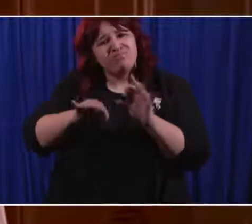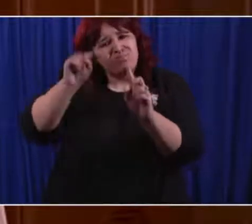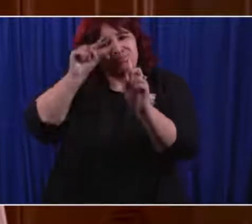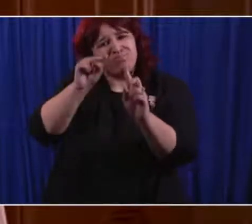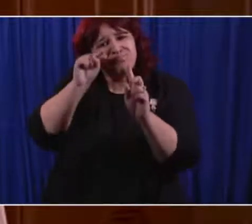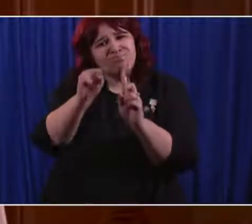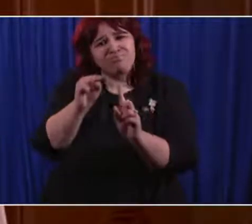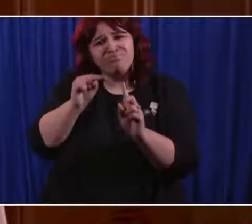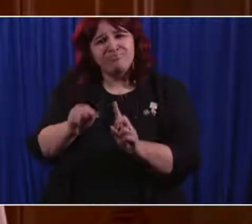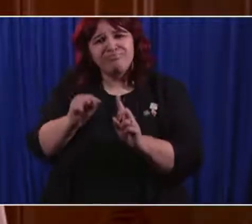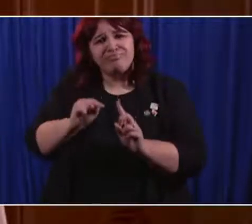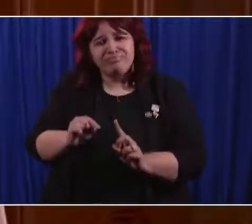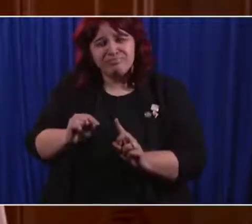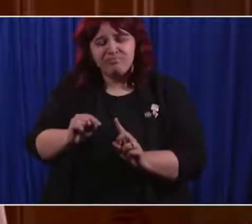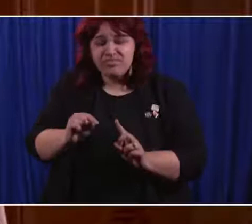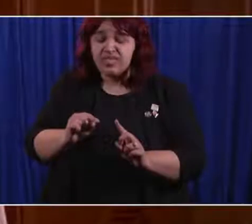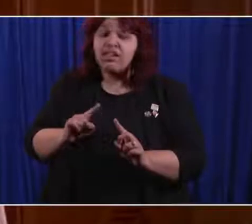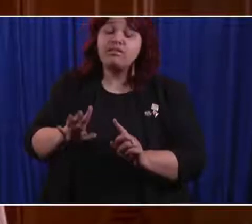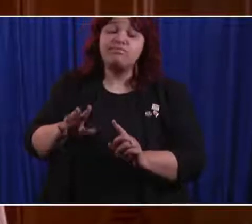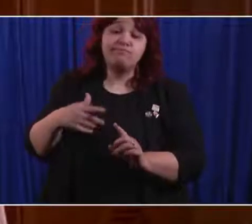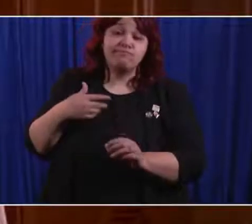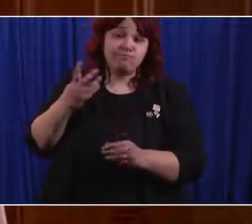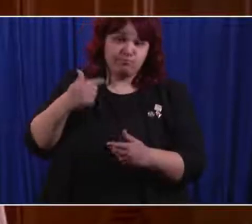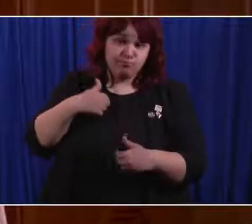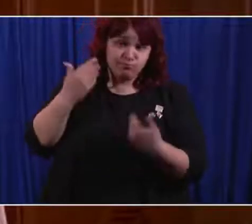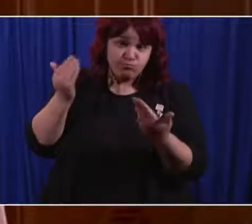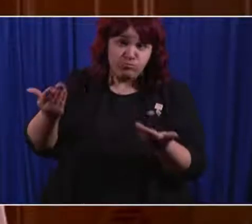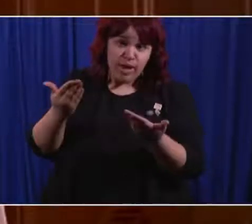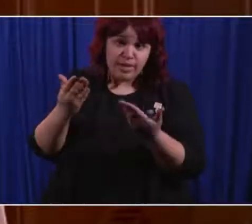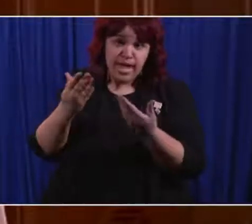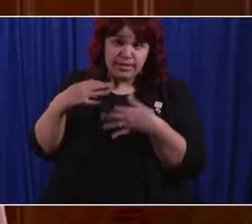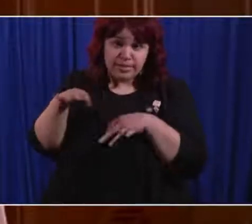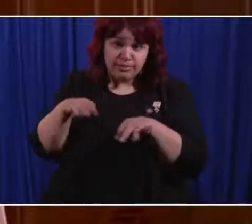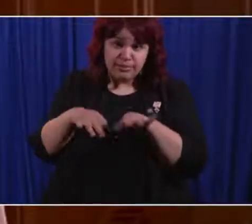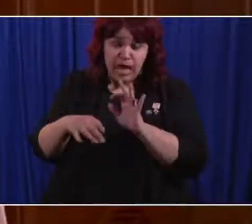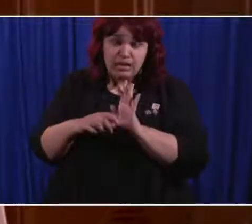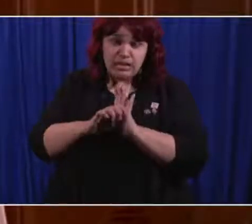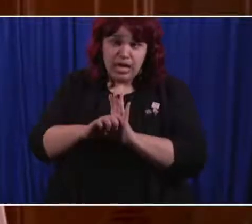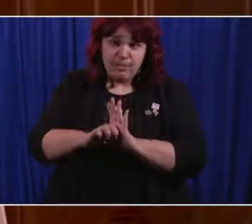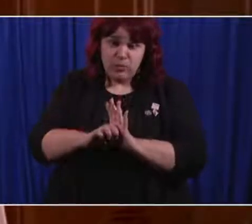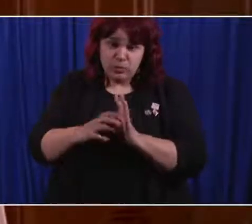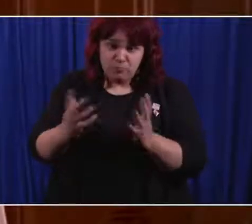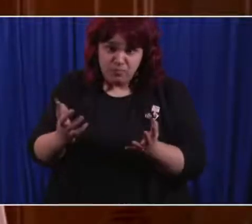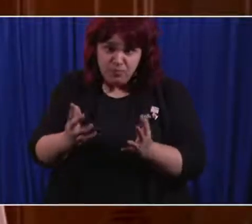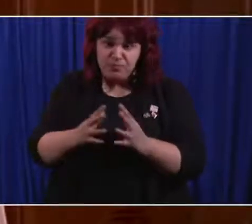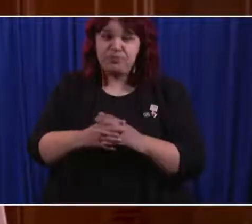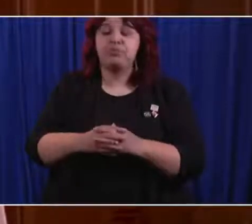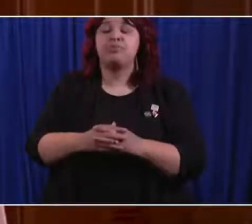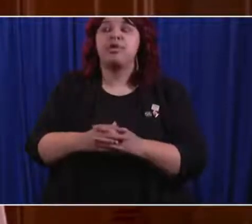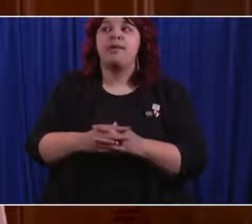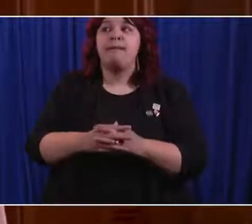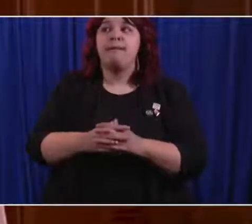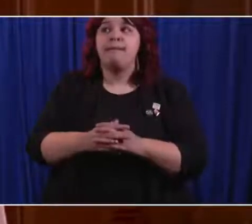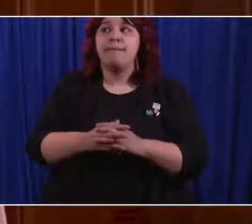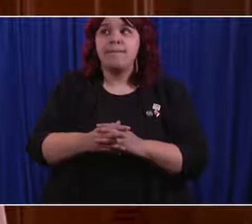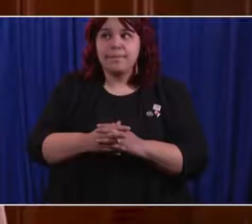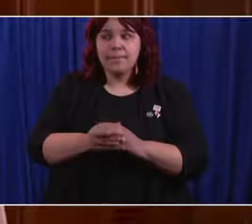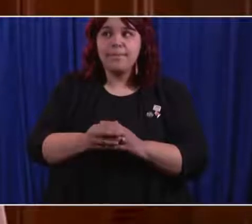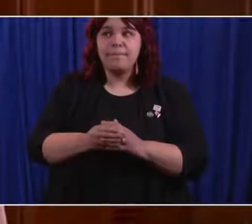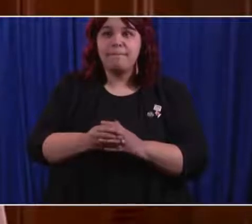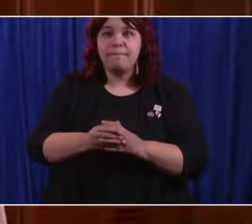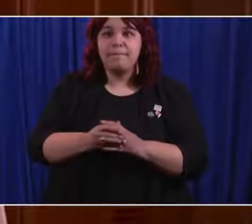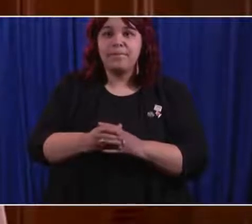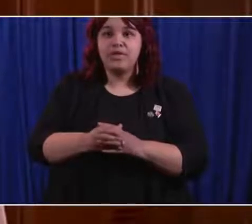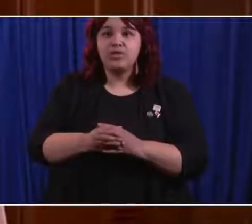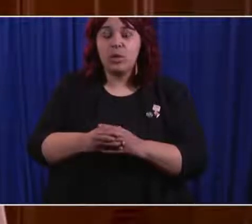And just to recap a couple of those things, one of the key components of the bill is